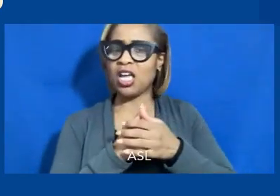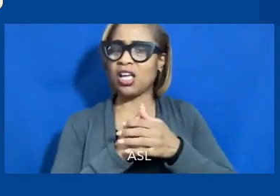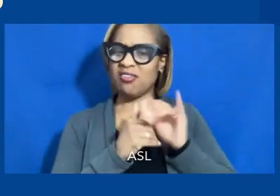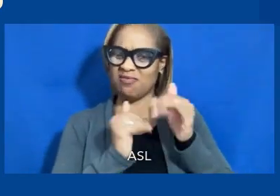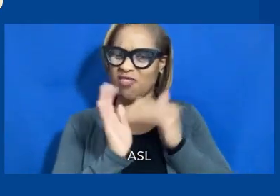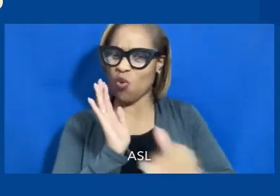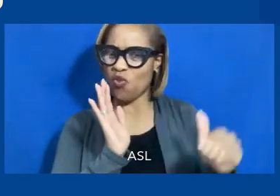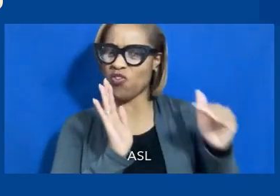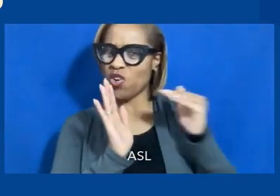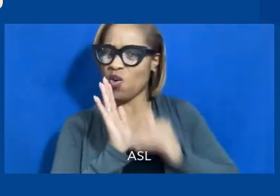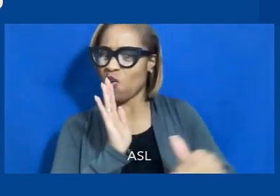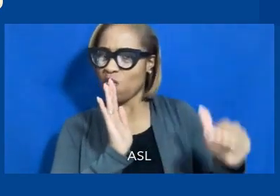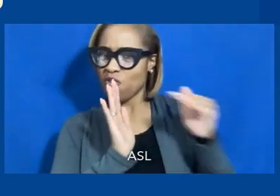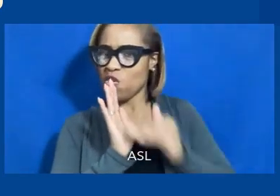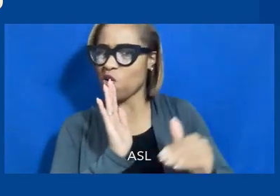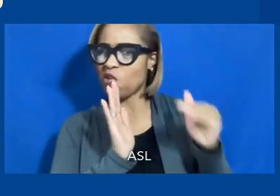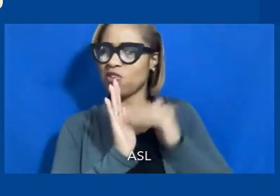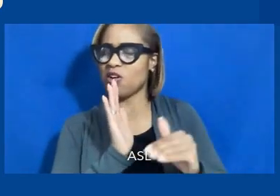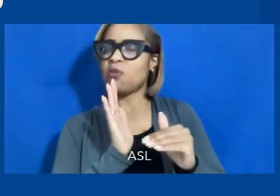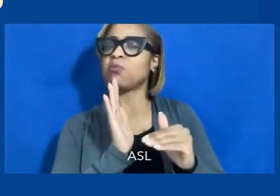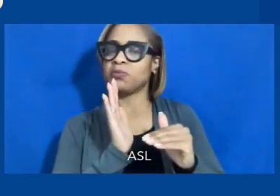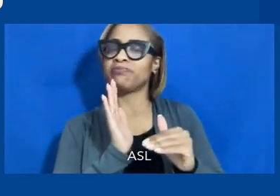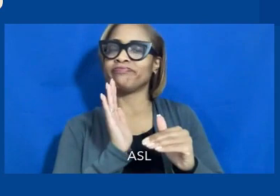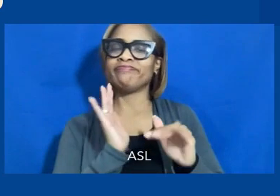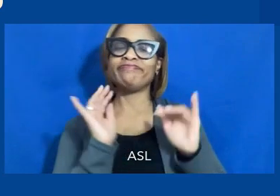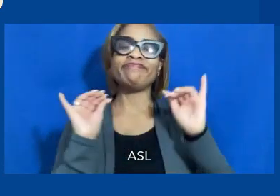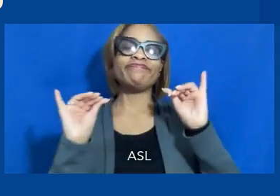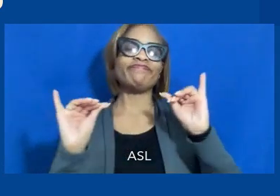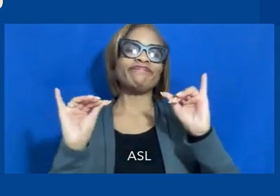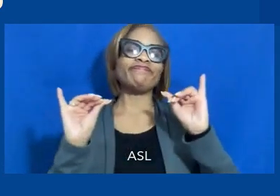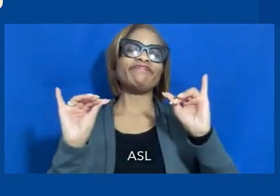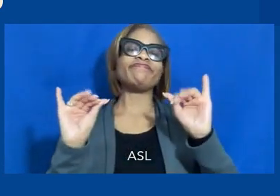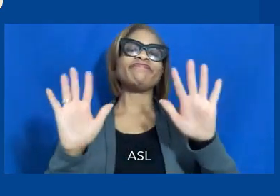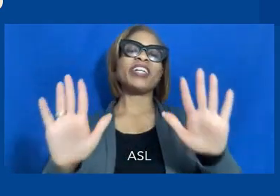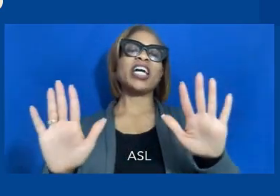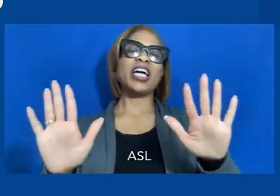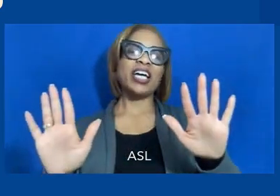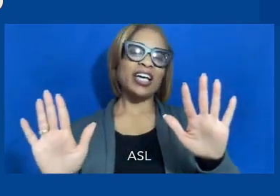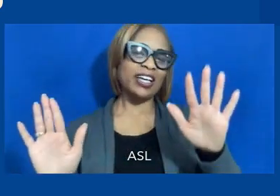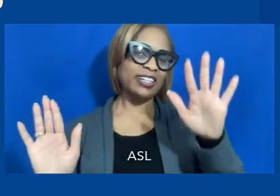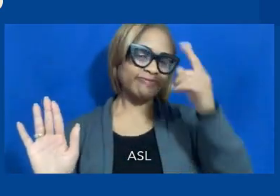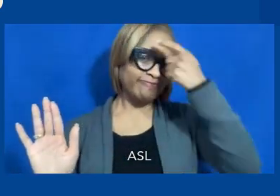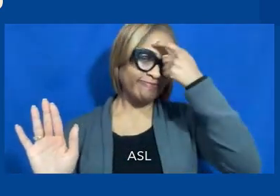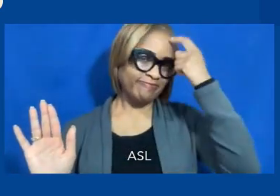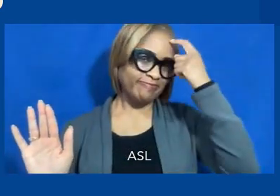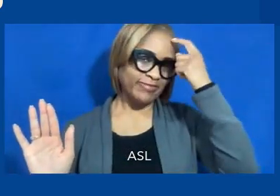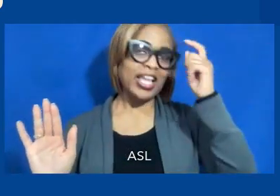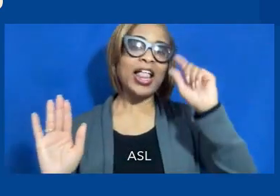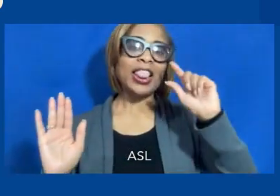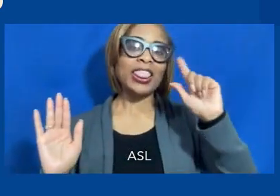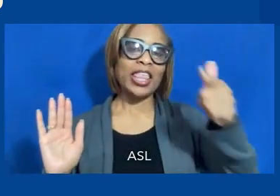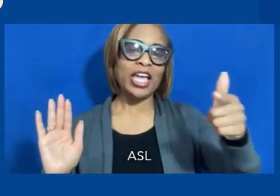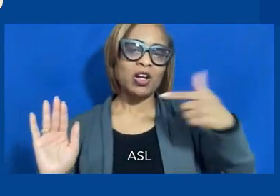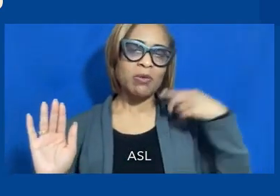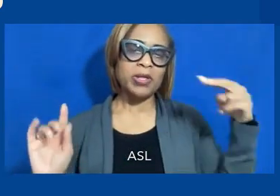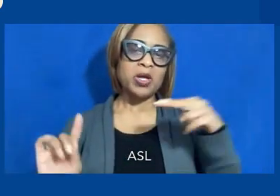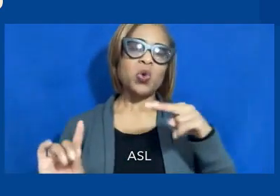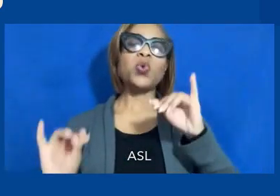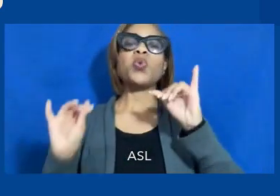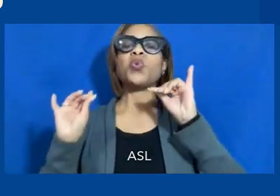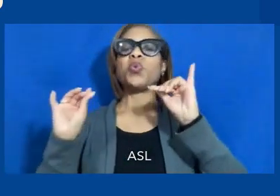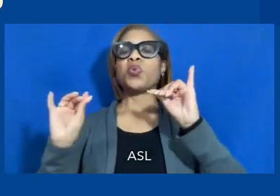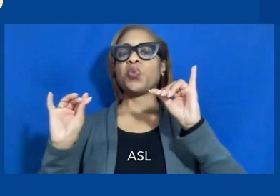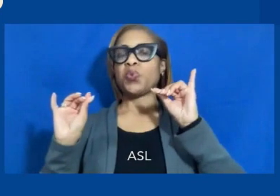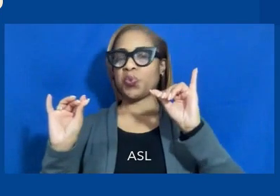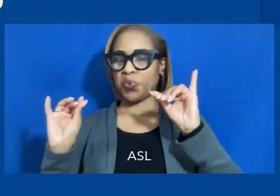again has proven to be a huge red flag for me. When I look back on projects later, and I think, yeah, there was